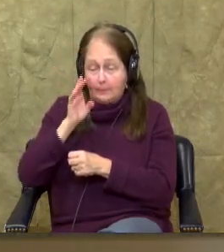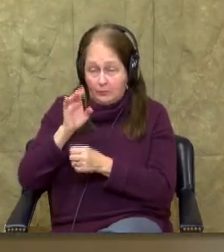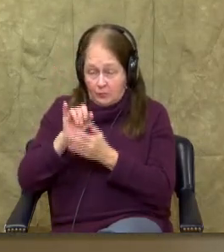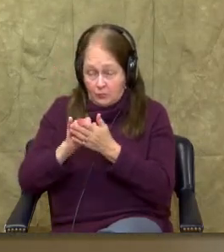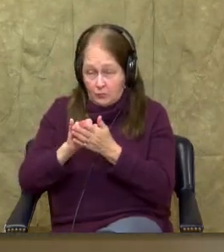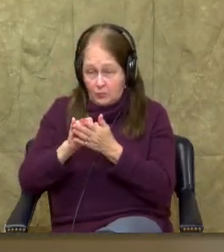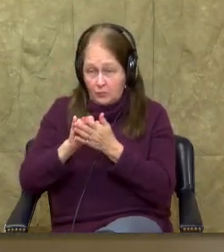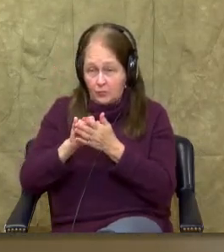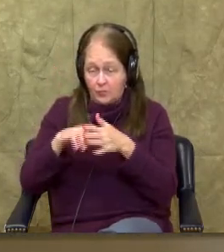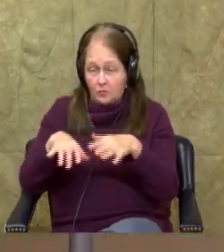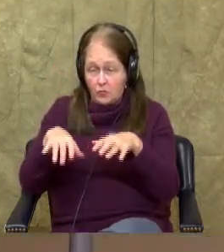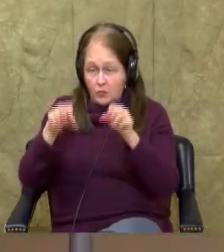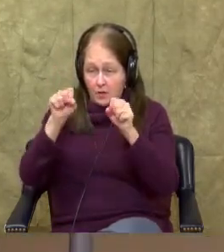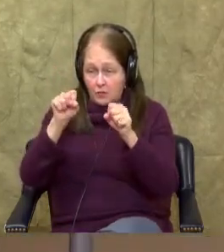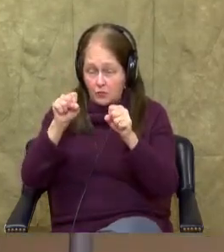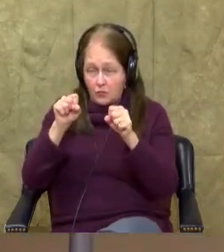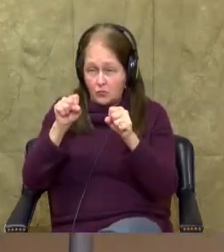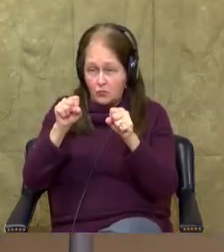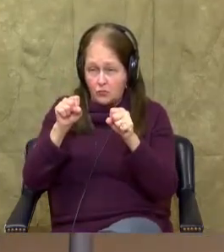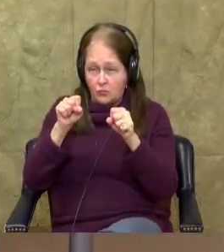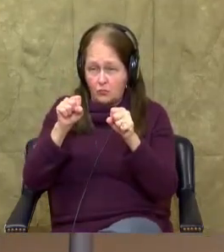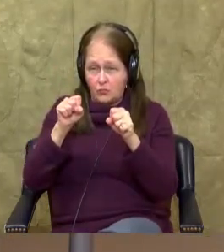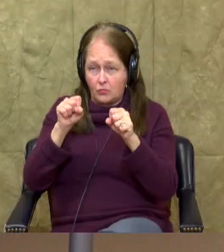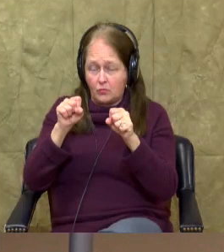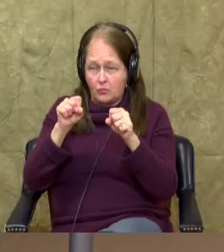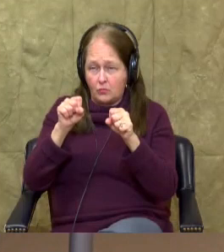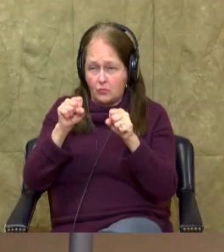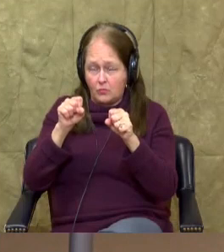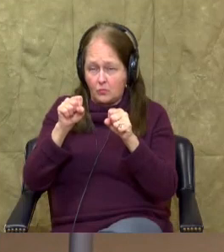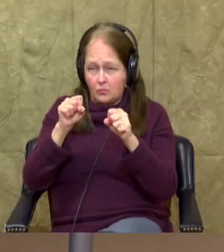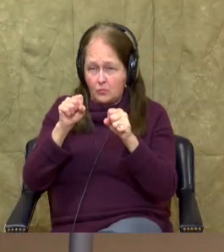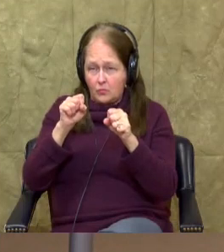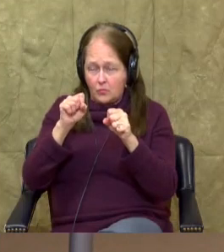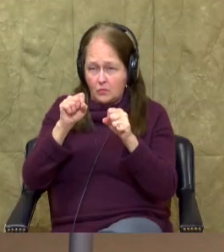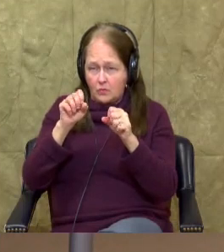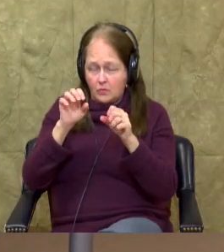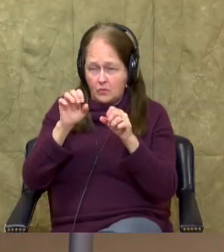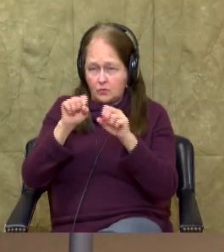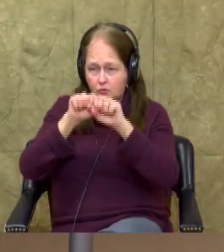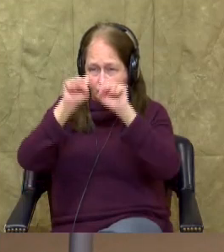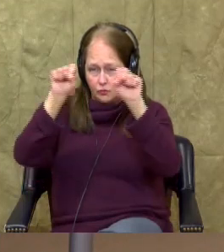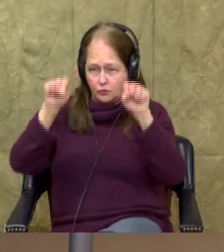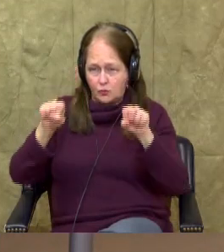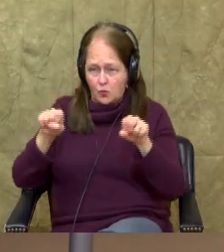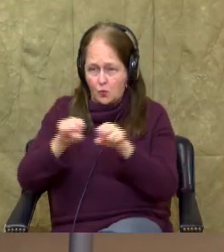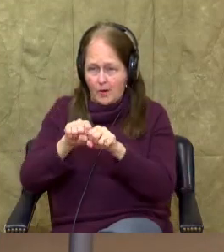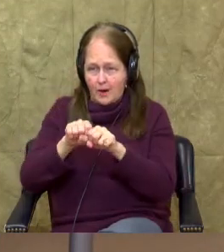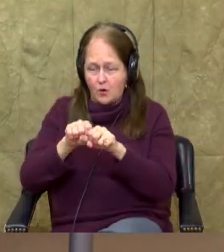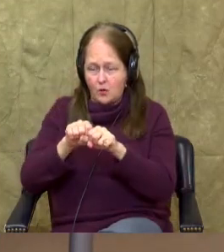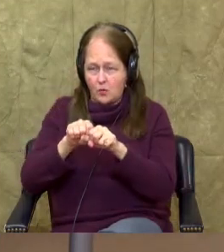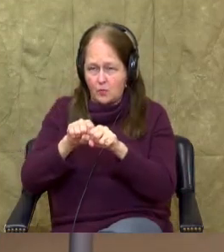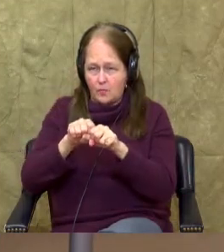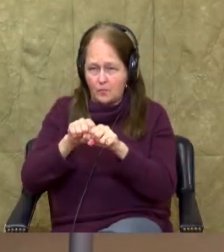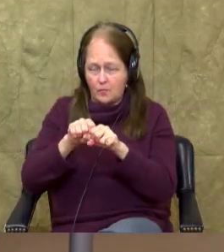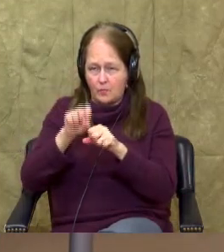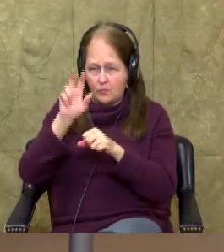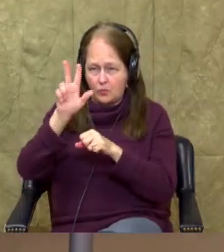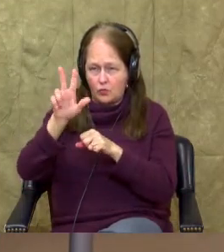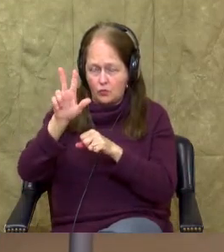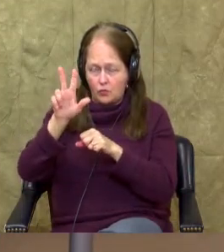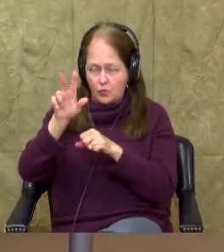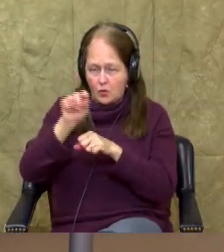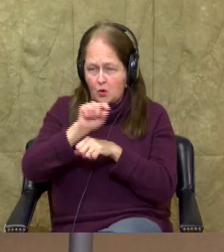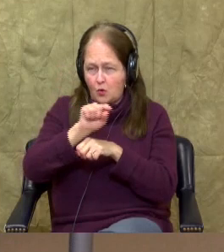Okay, now let's take the one that's going to make a square. We have 3